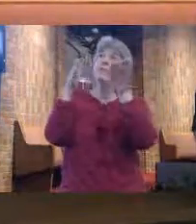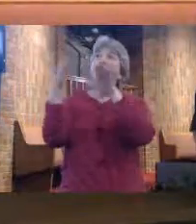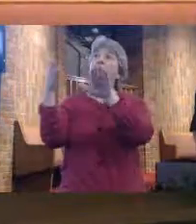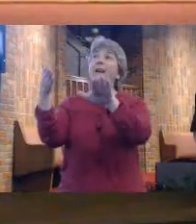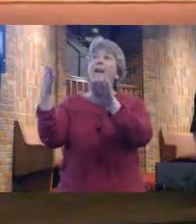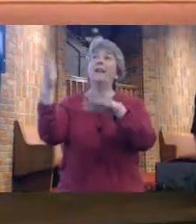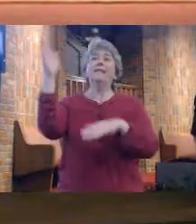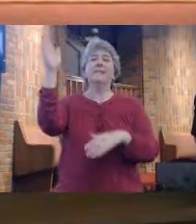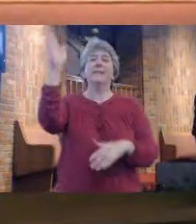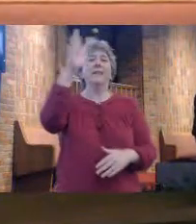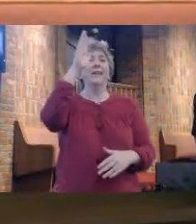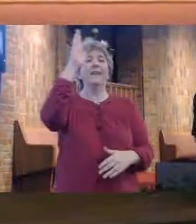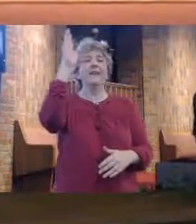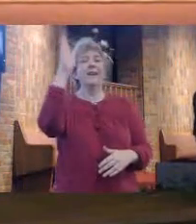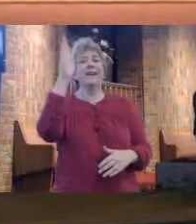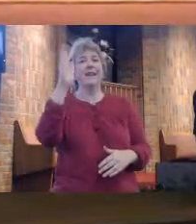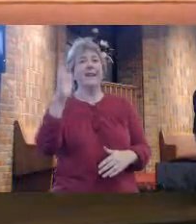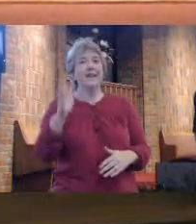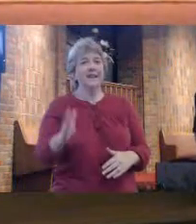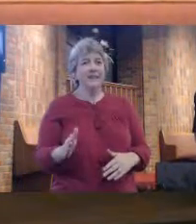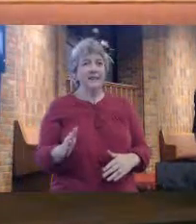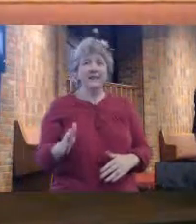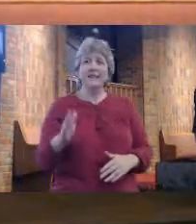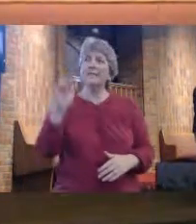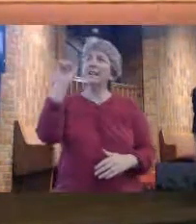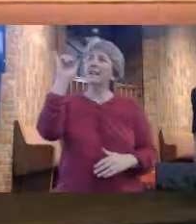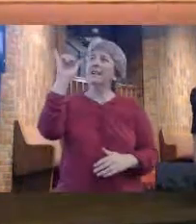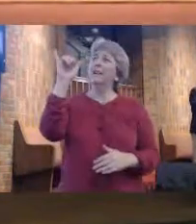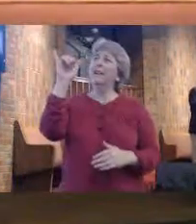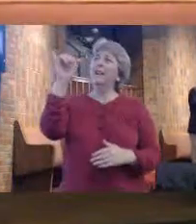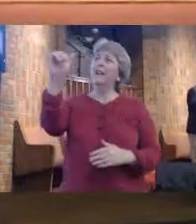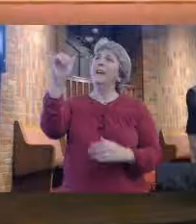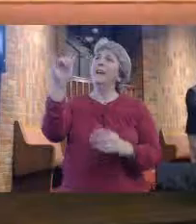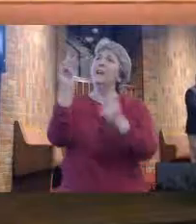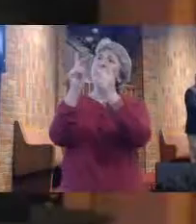never shall die, till